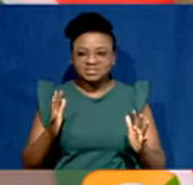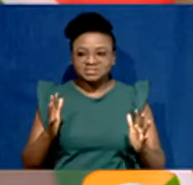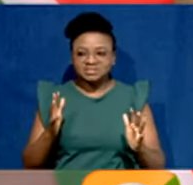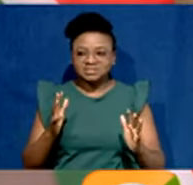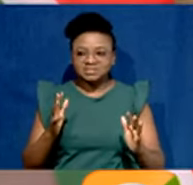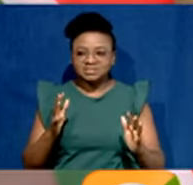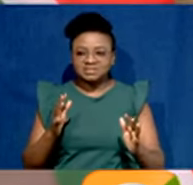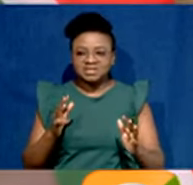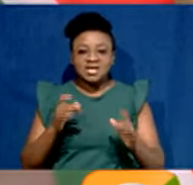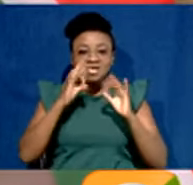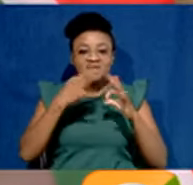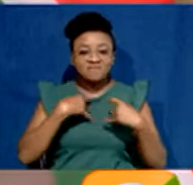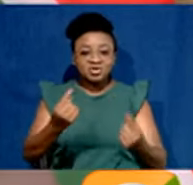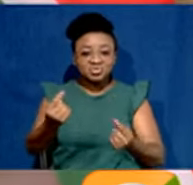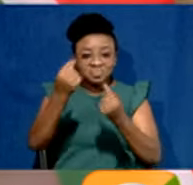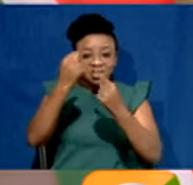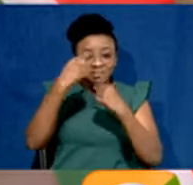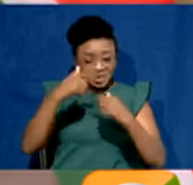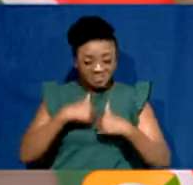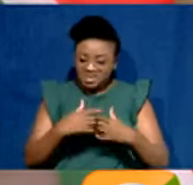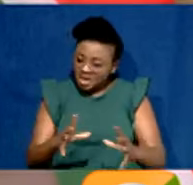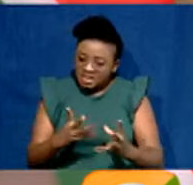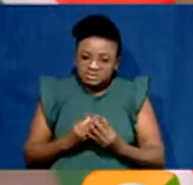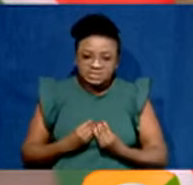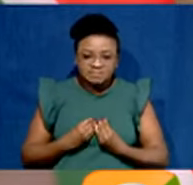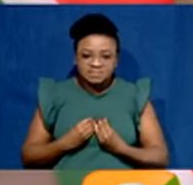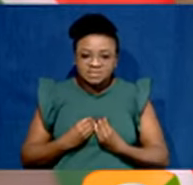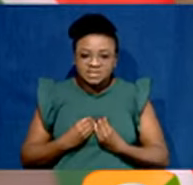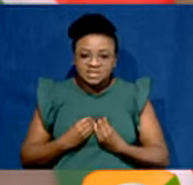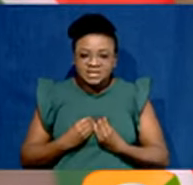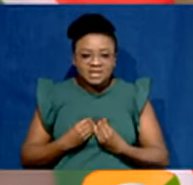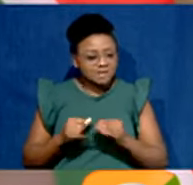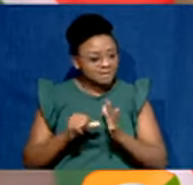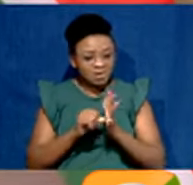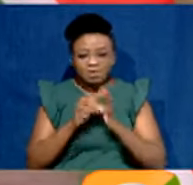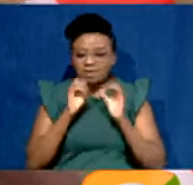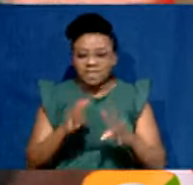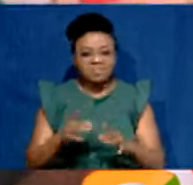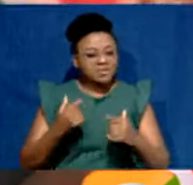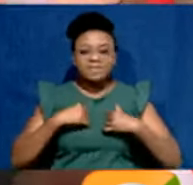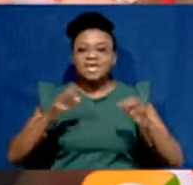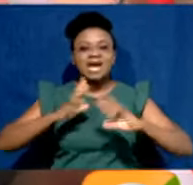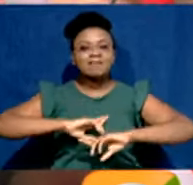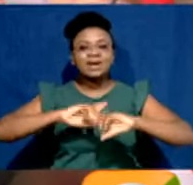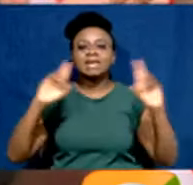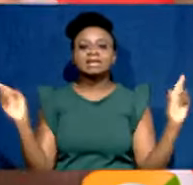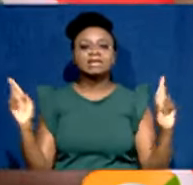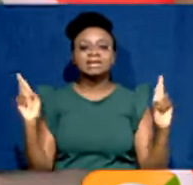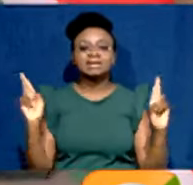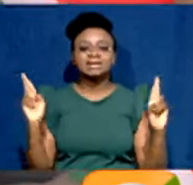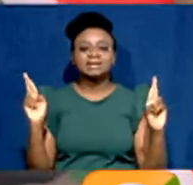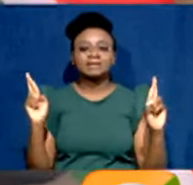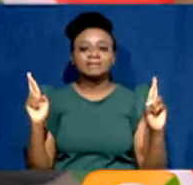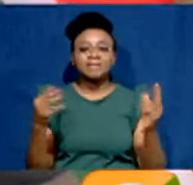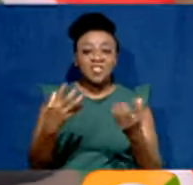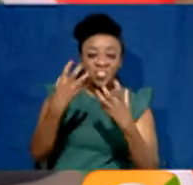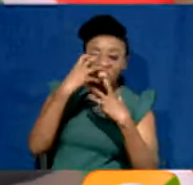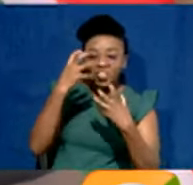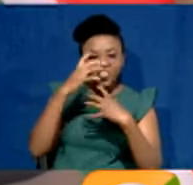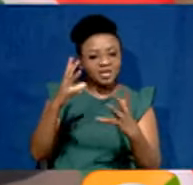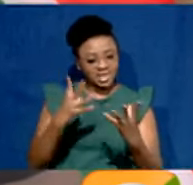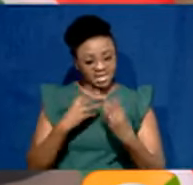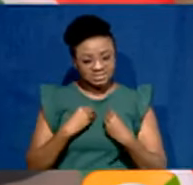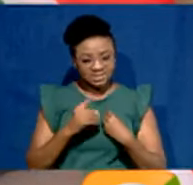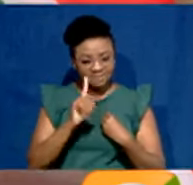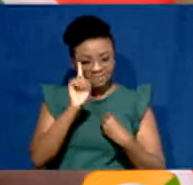it. We have been looking for a person to blame when we do the right thing. I'm ready to carry any blame. Okay. But I must do one